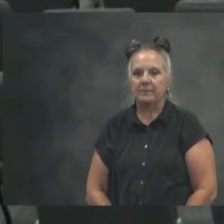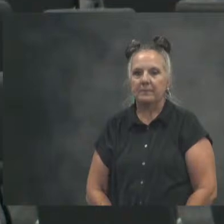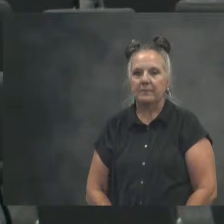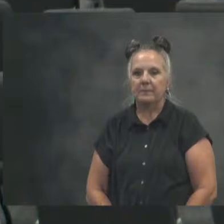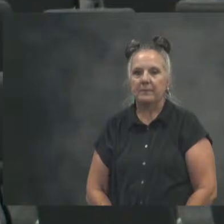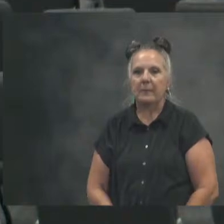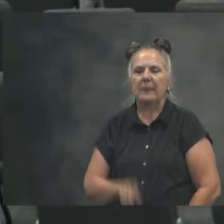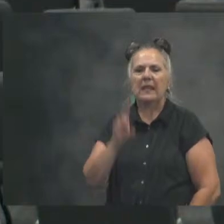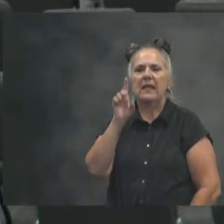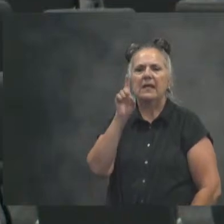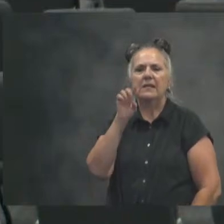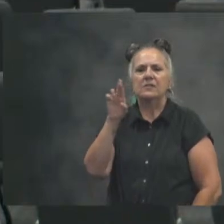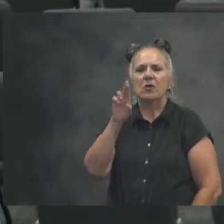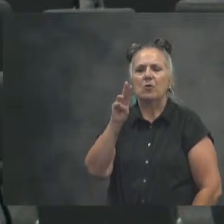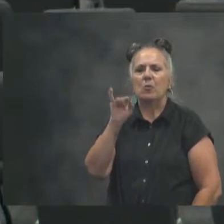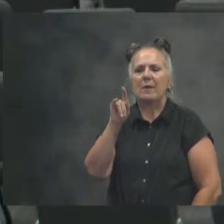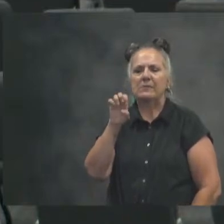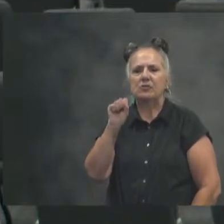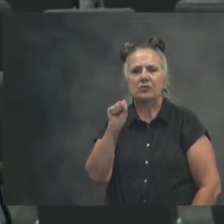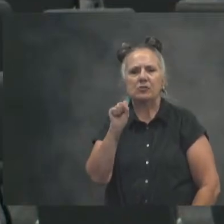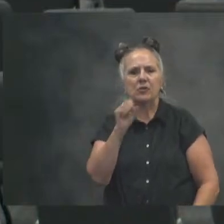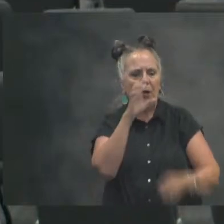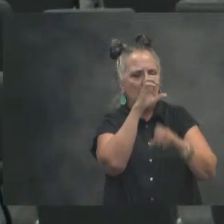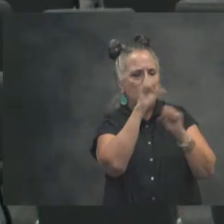Dr. Webster, or President Williams,